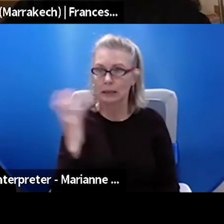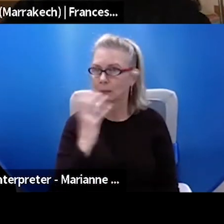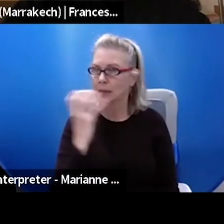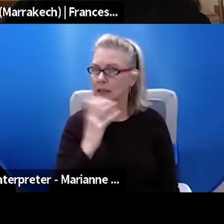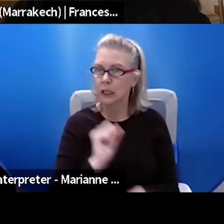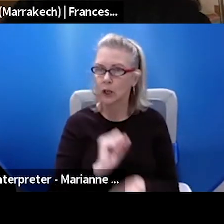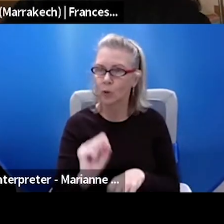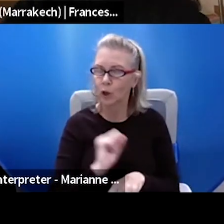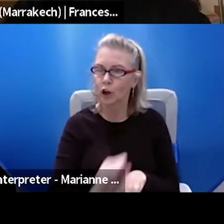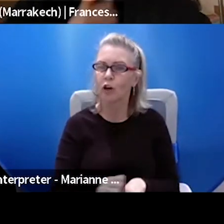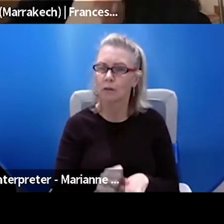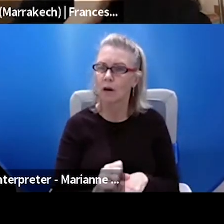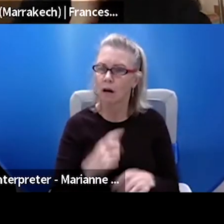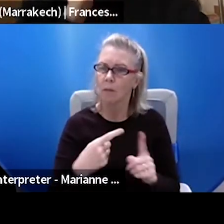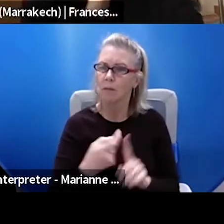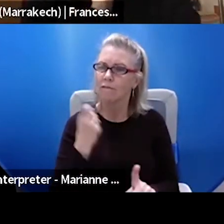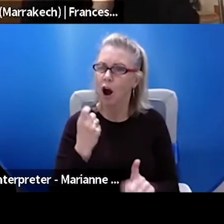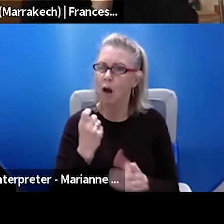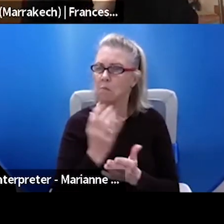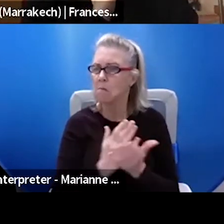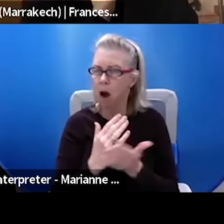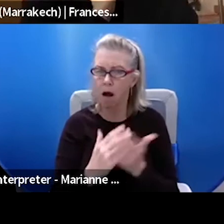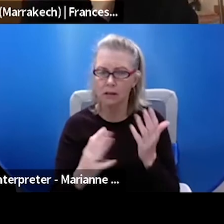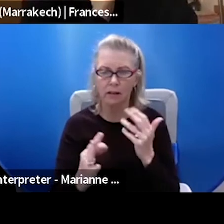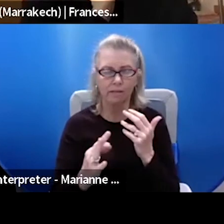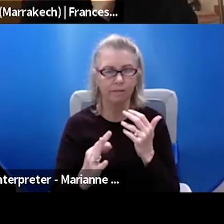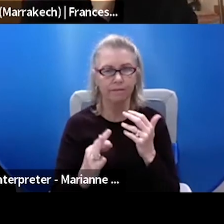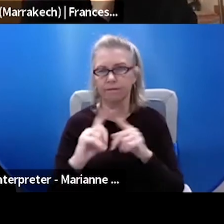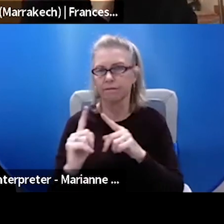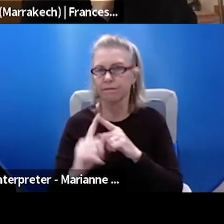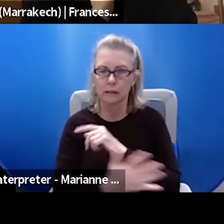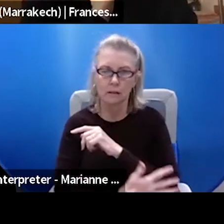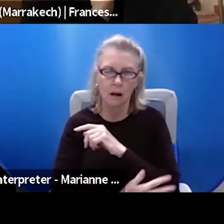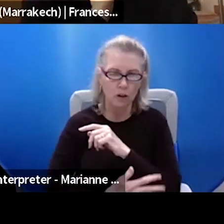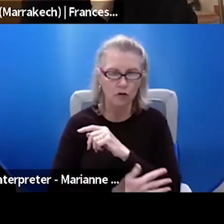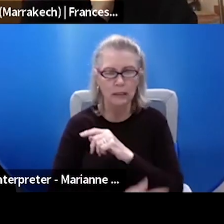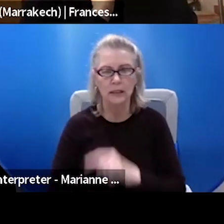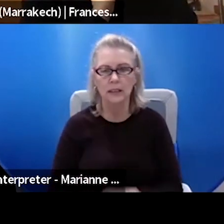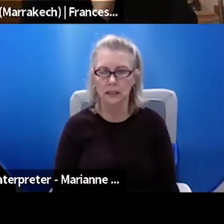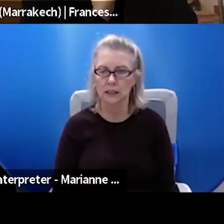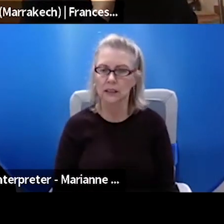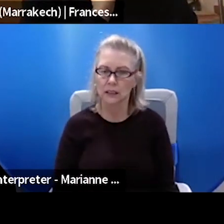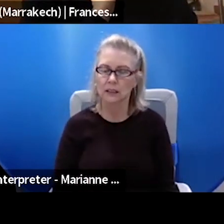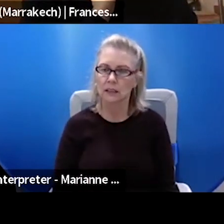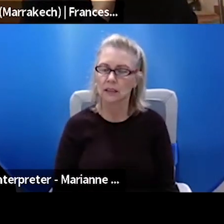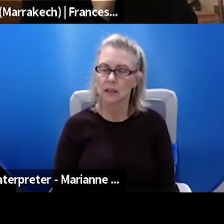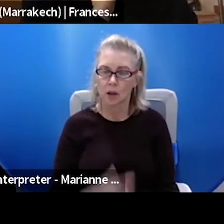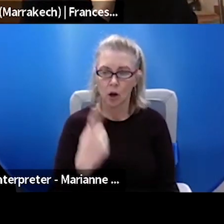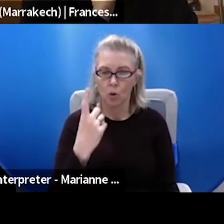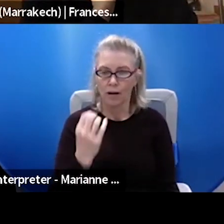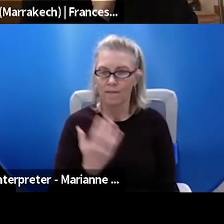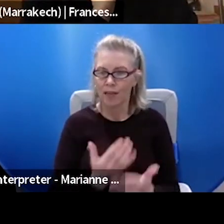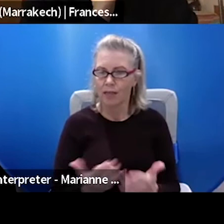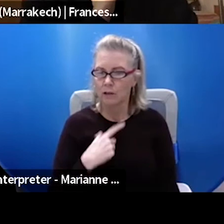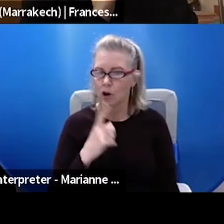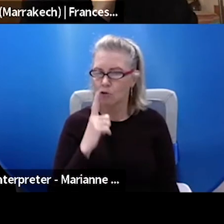parts of the global south, for example. So I mean, one of the things that I really